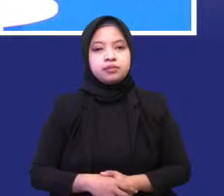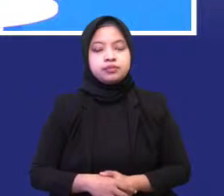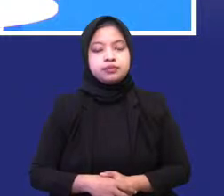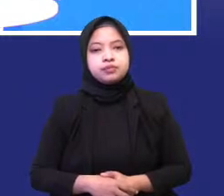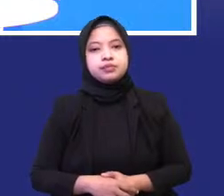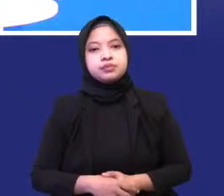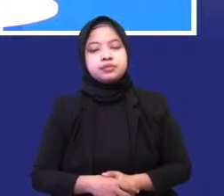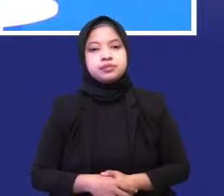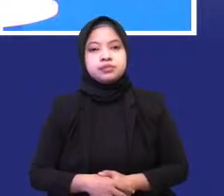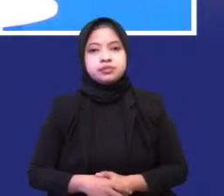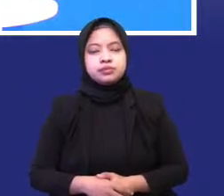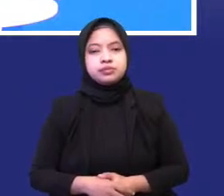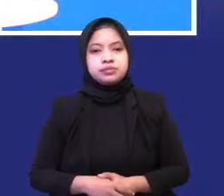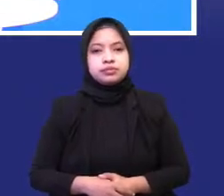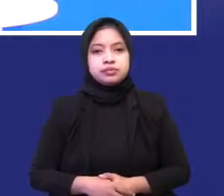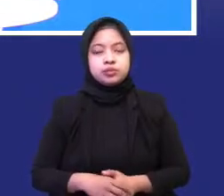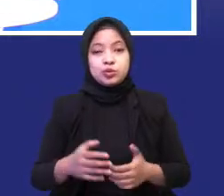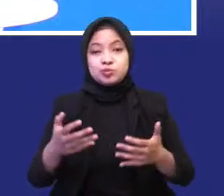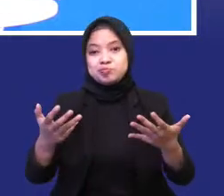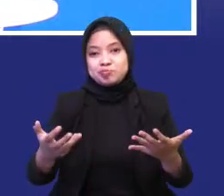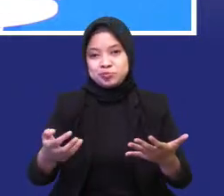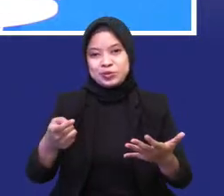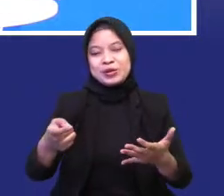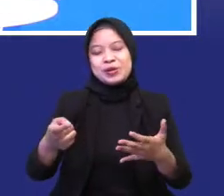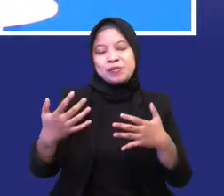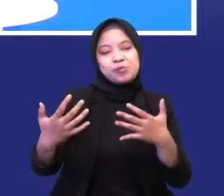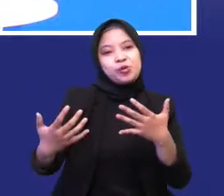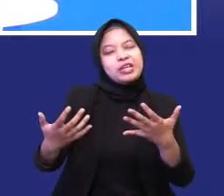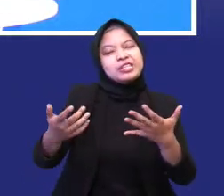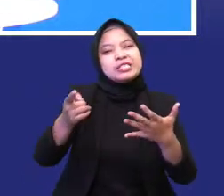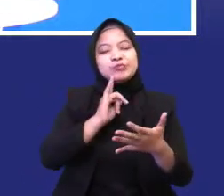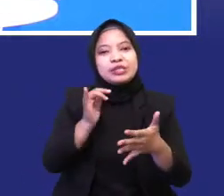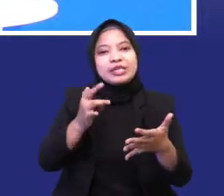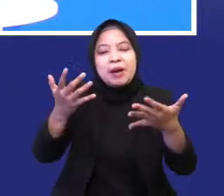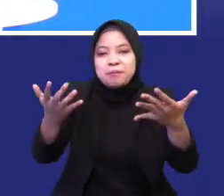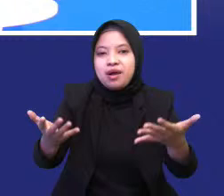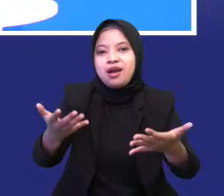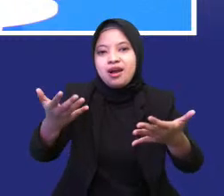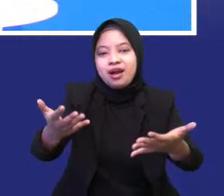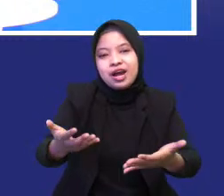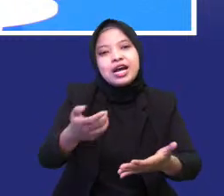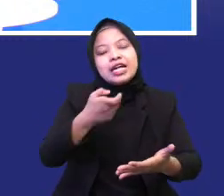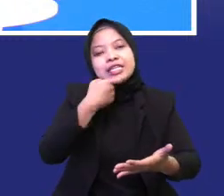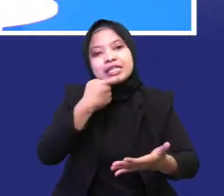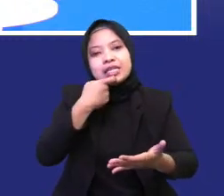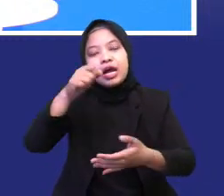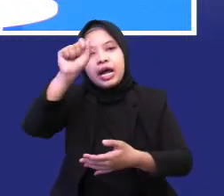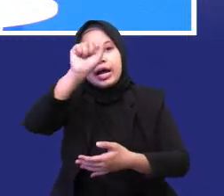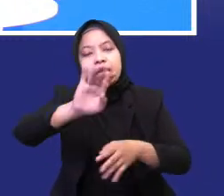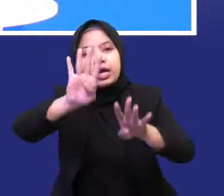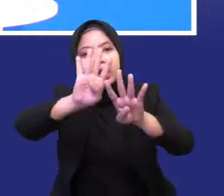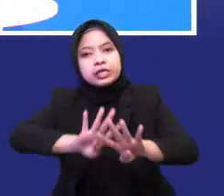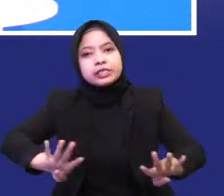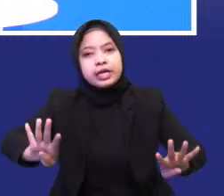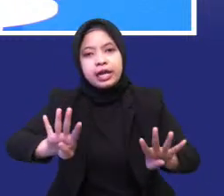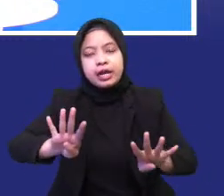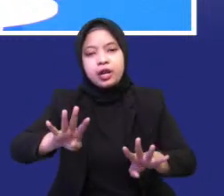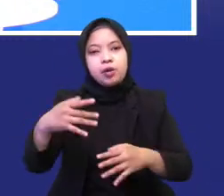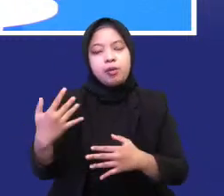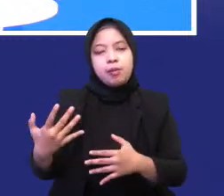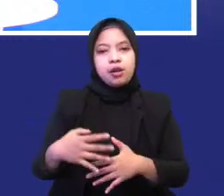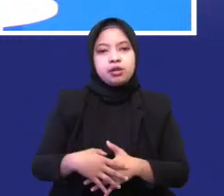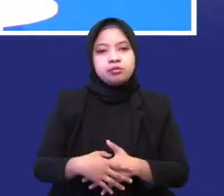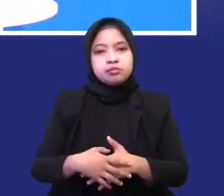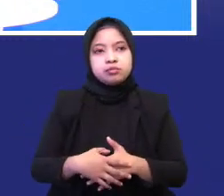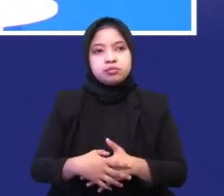You know, I mean, sometimes I'm still seeing some confusion. I mean, in terms of, obviously, ASEAN tourists can now come without any